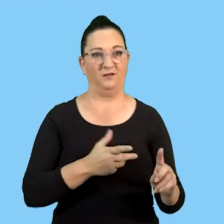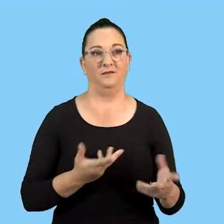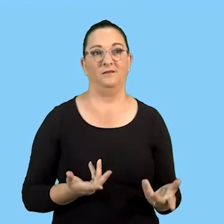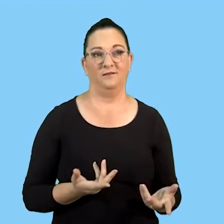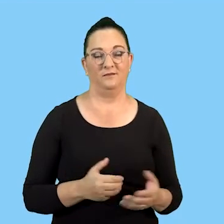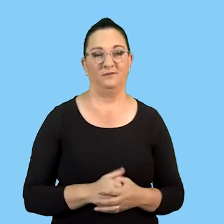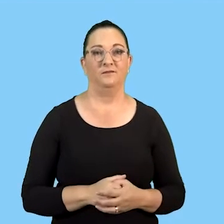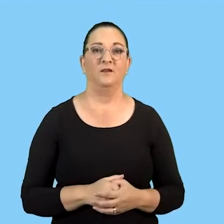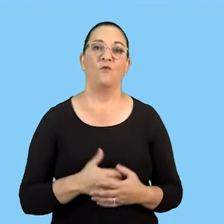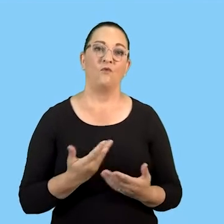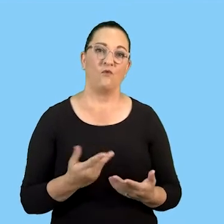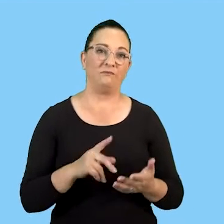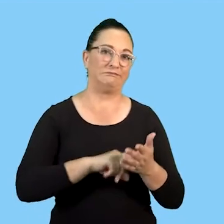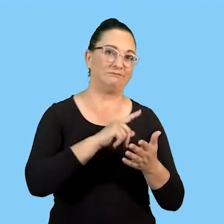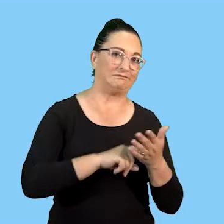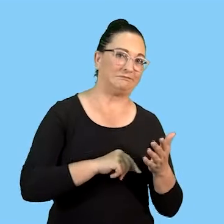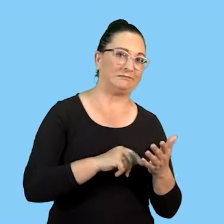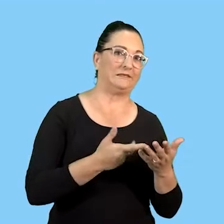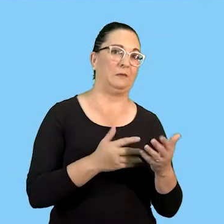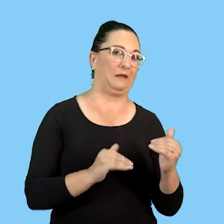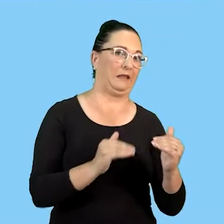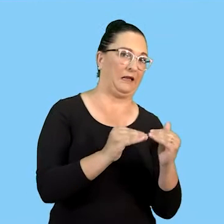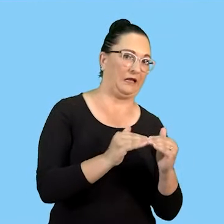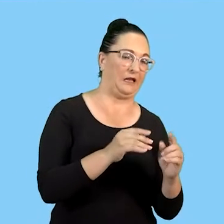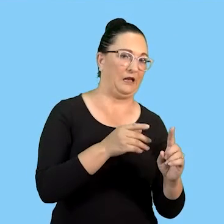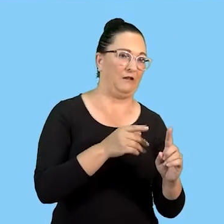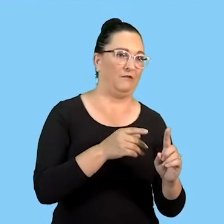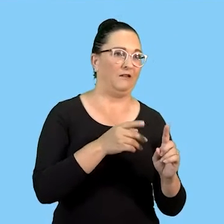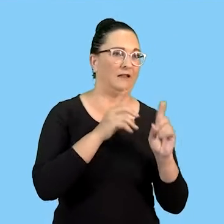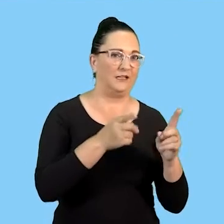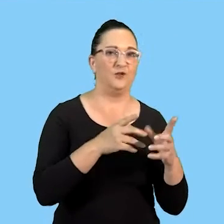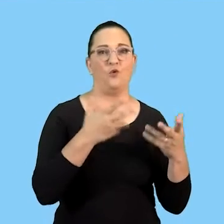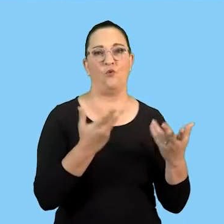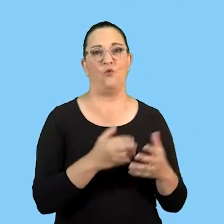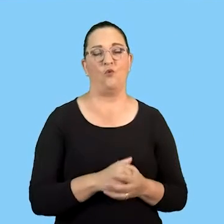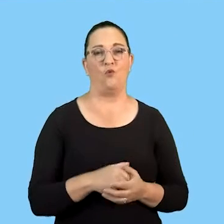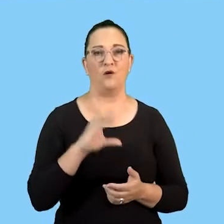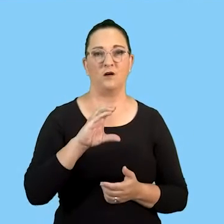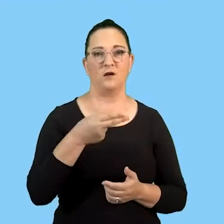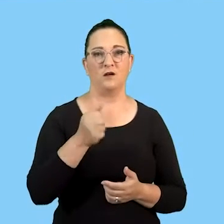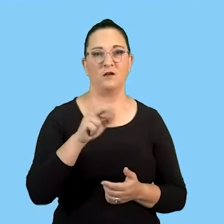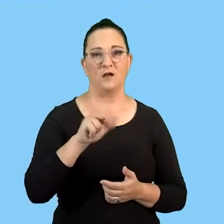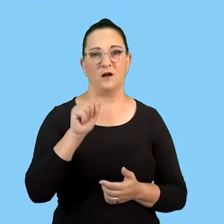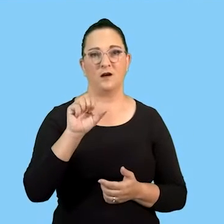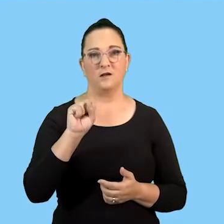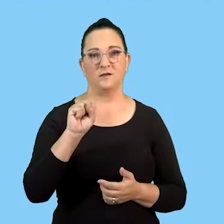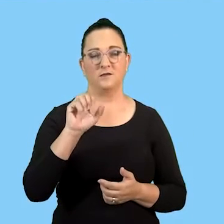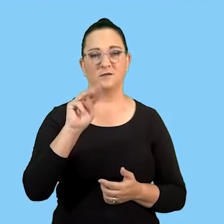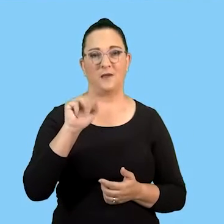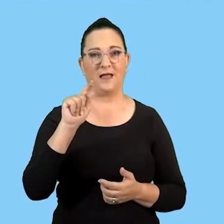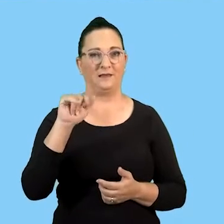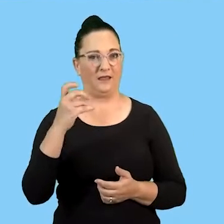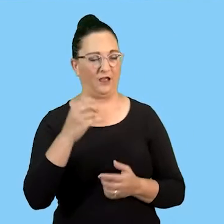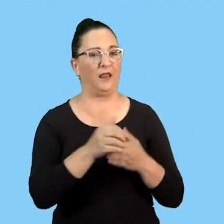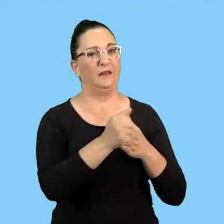leader, you can be a democratic leader, you can be a charismatic leader, but now here they're talking about autocratic